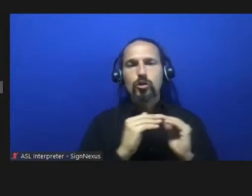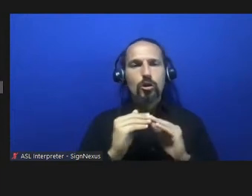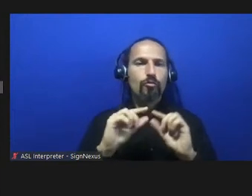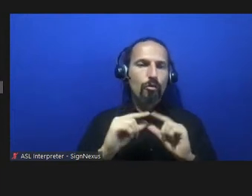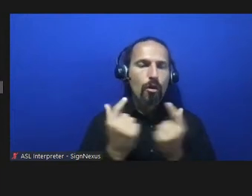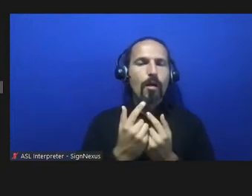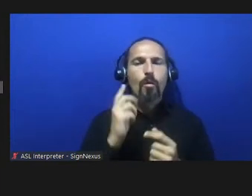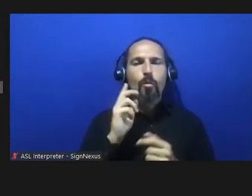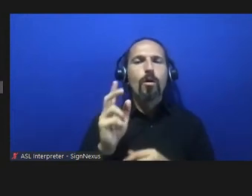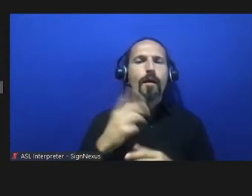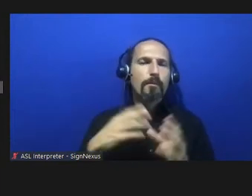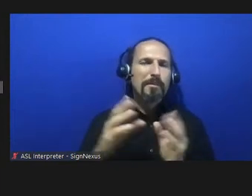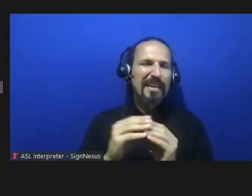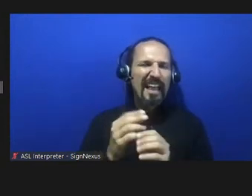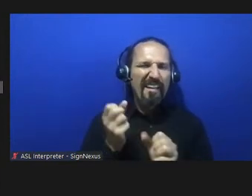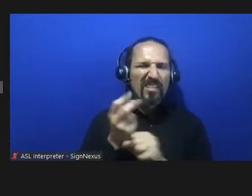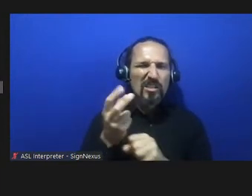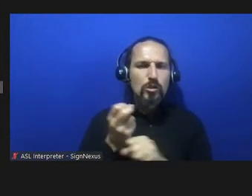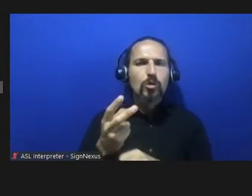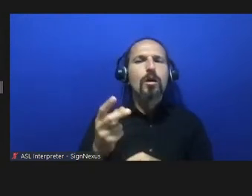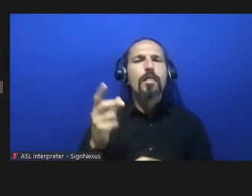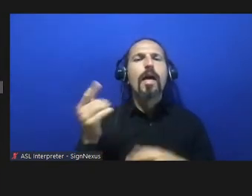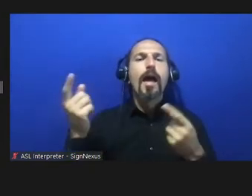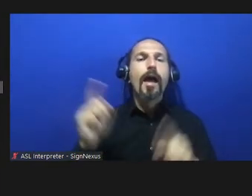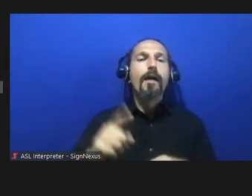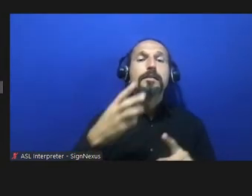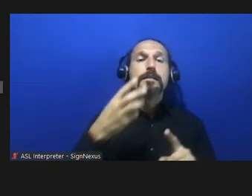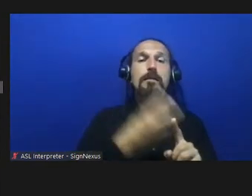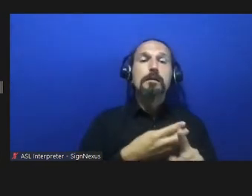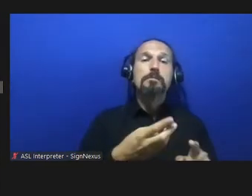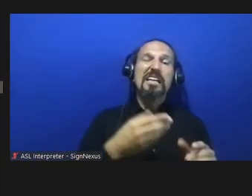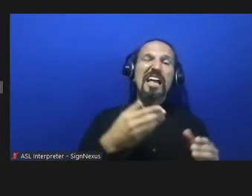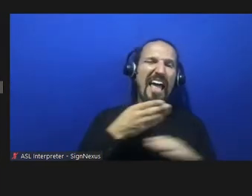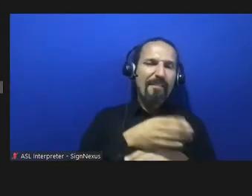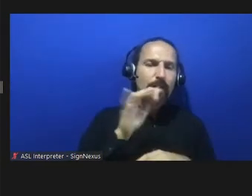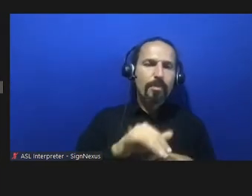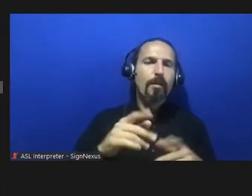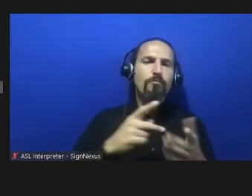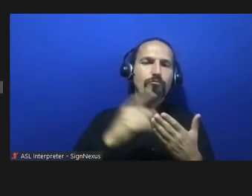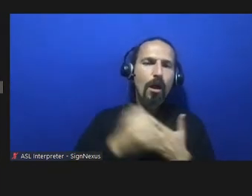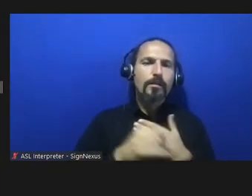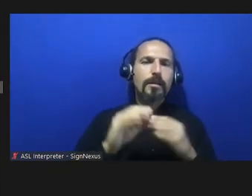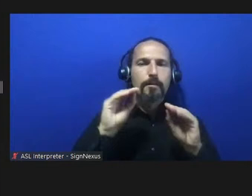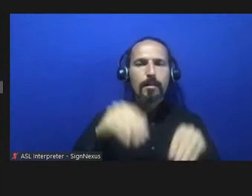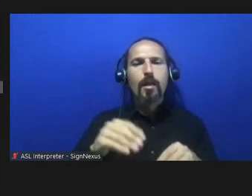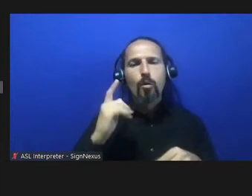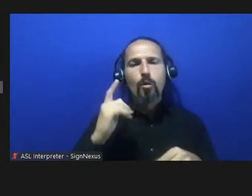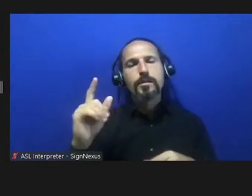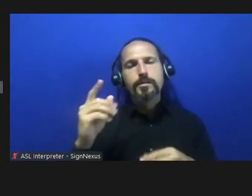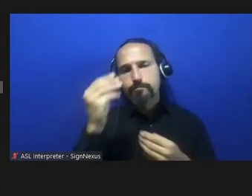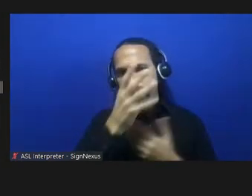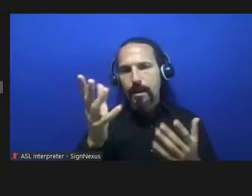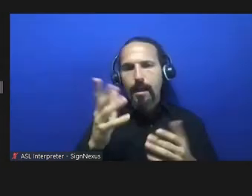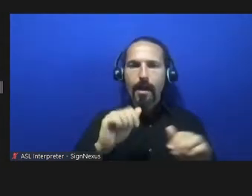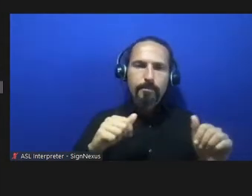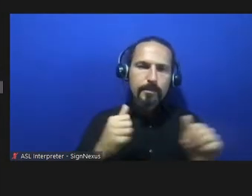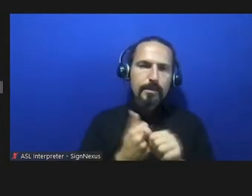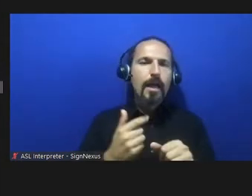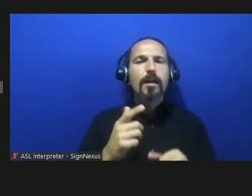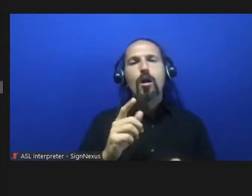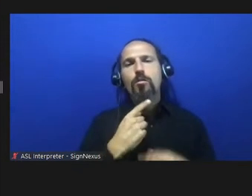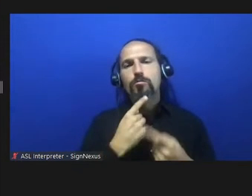bi-annual basis with the first meeting six months after project implementation to share updated data and analysis and hear about potential